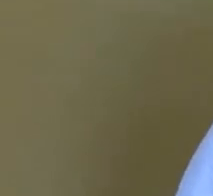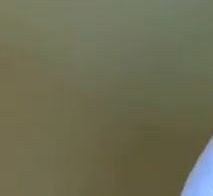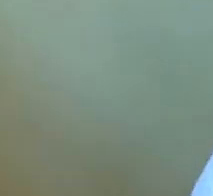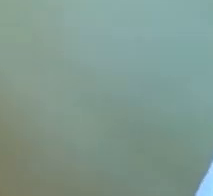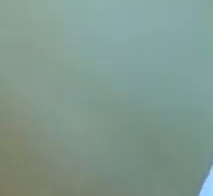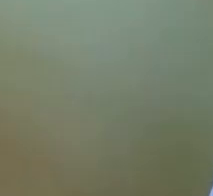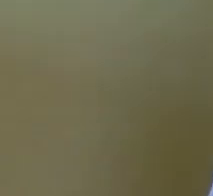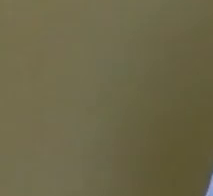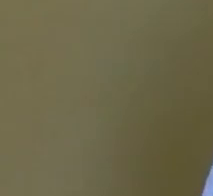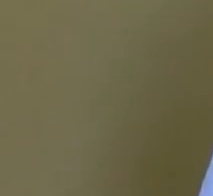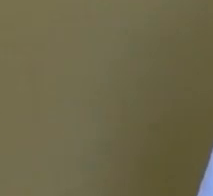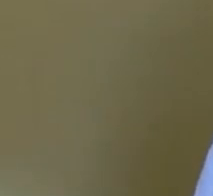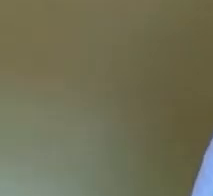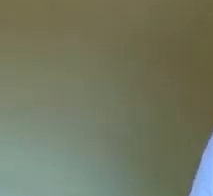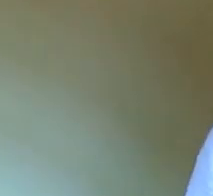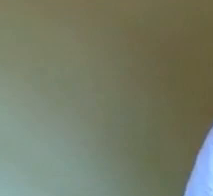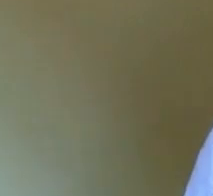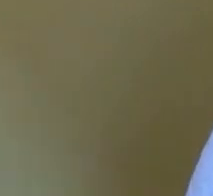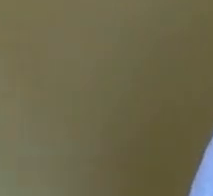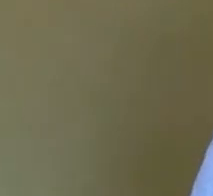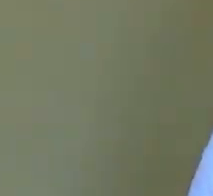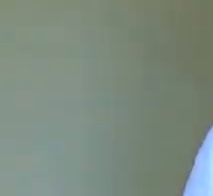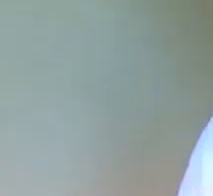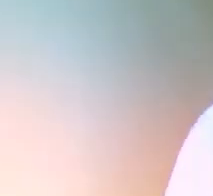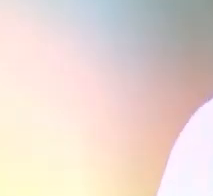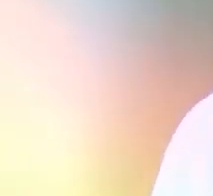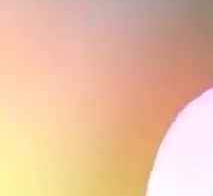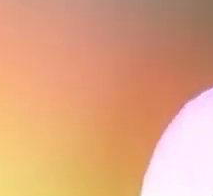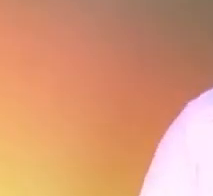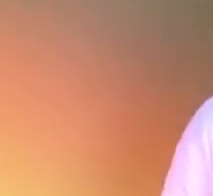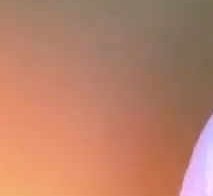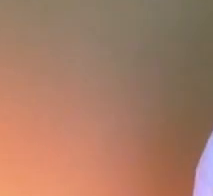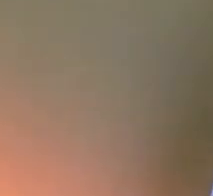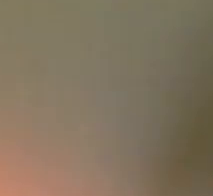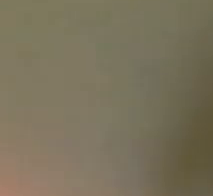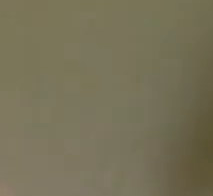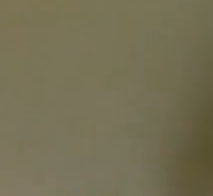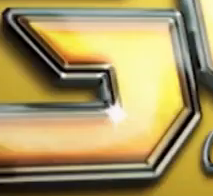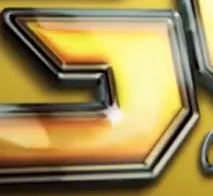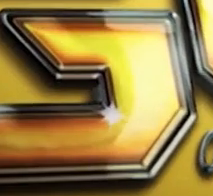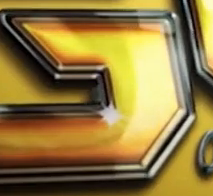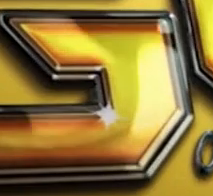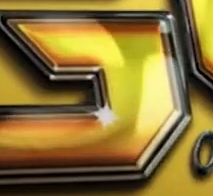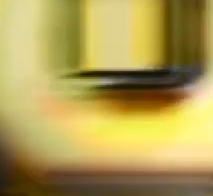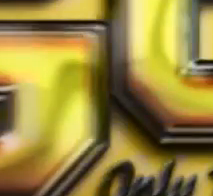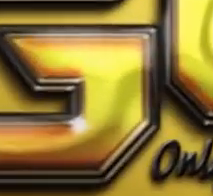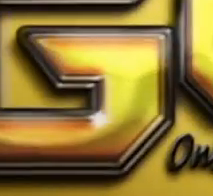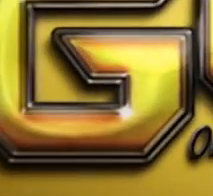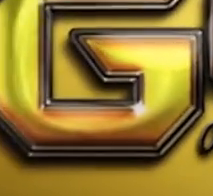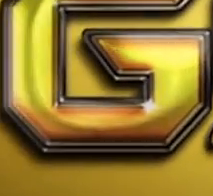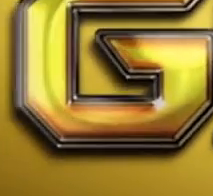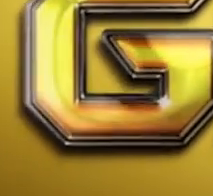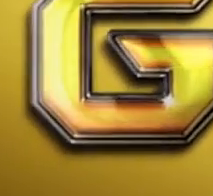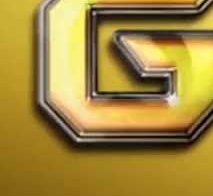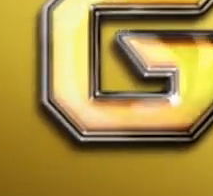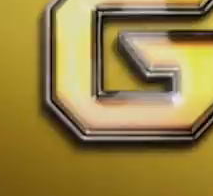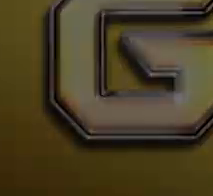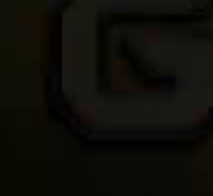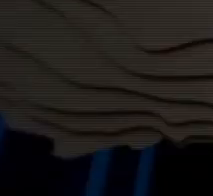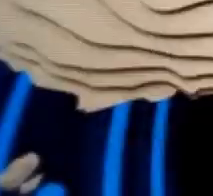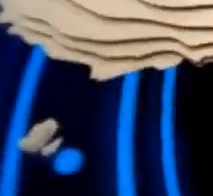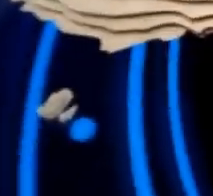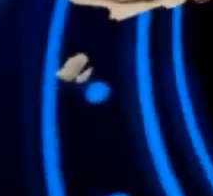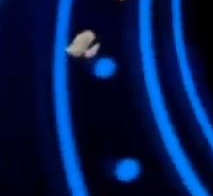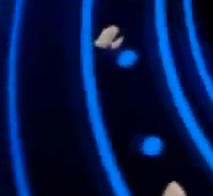Bula, I'm Miri, I'm from Lotoka, and I love Gold FM because they play all my classic hits. Gold FM, only the classic